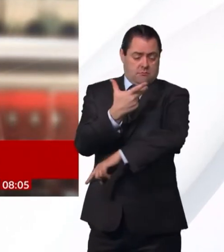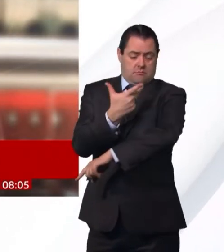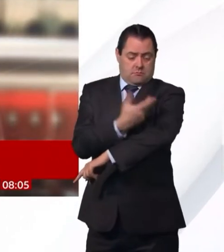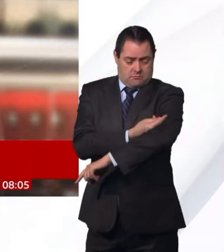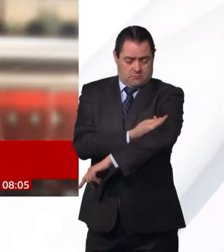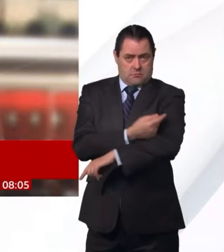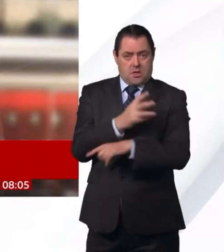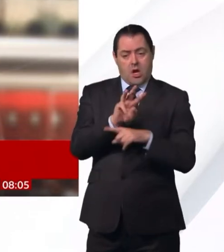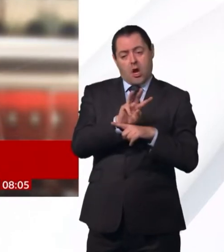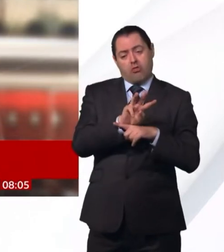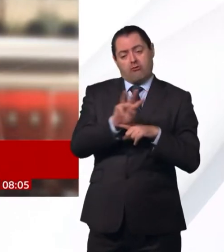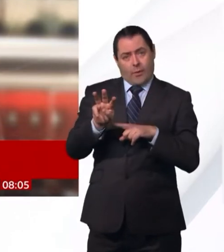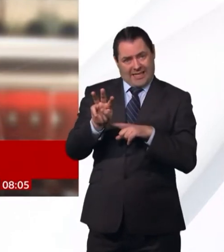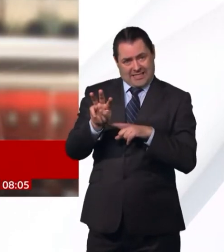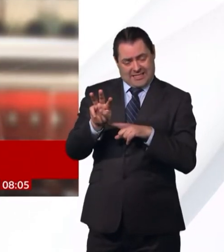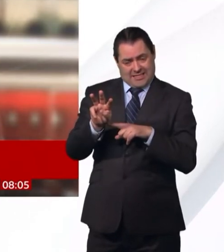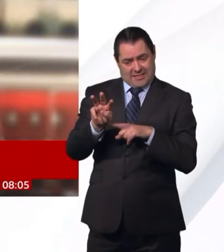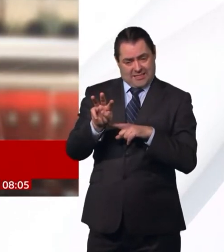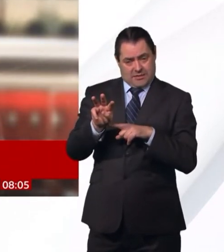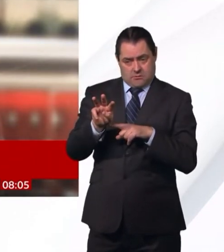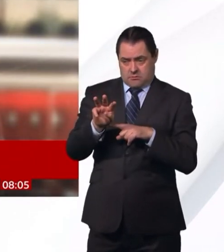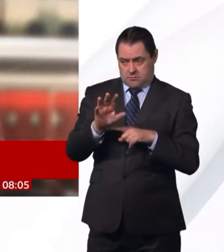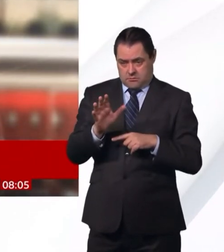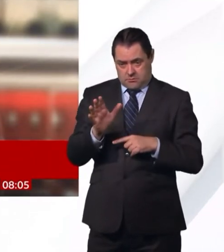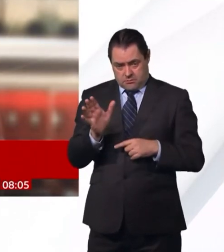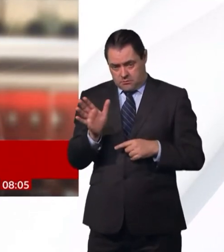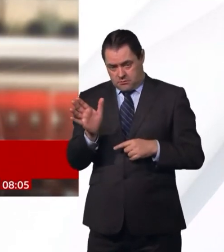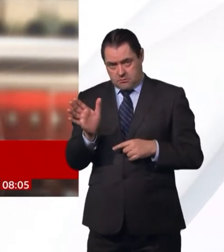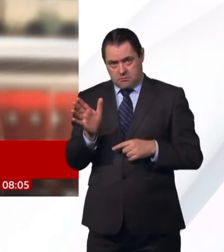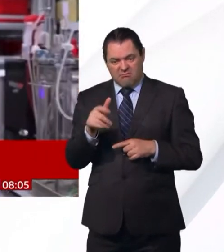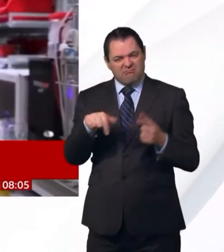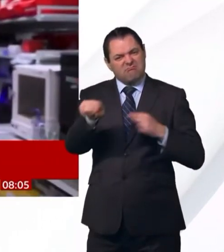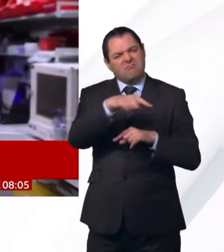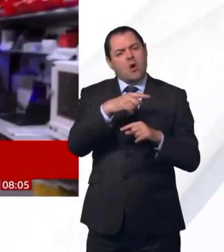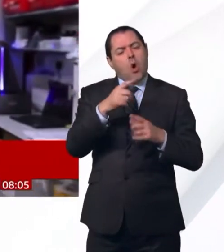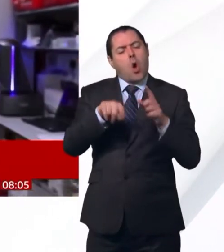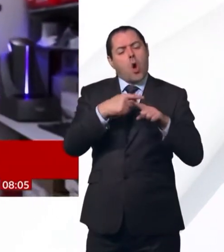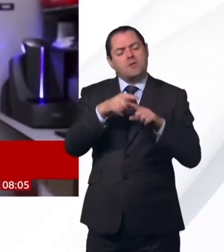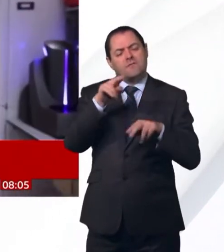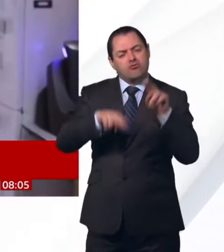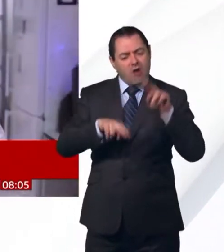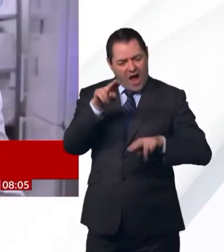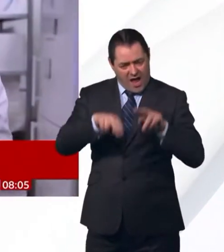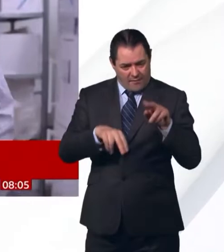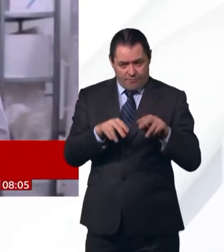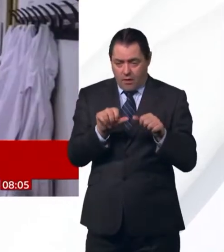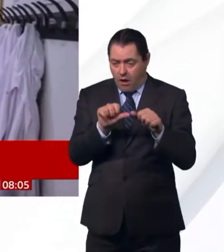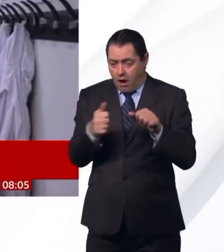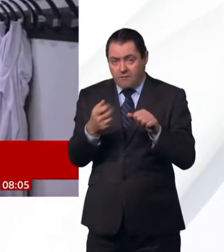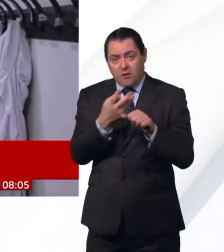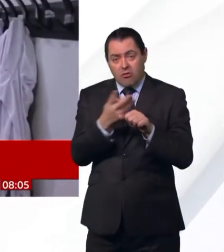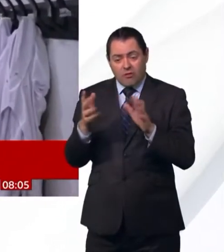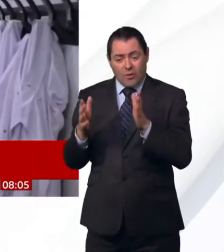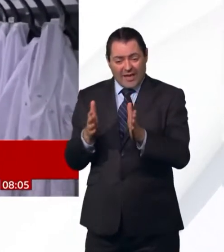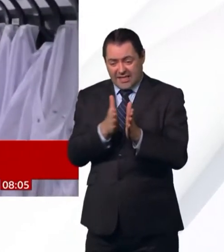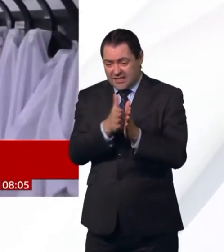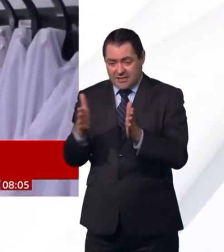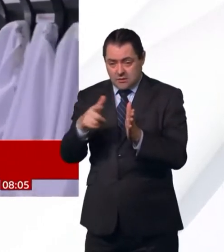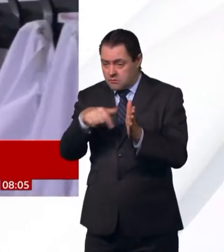of vaccine, nobody who received the Oxford jab was then hospitalized